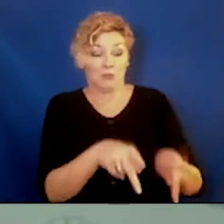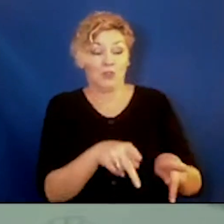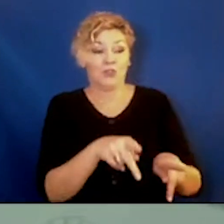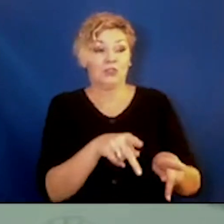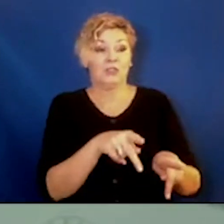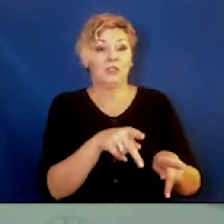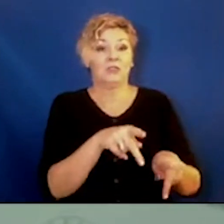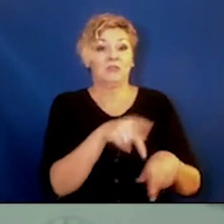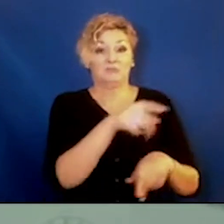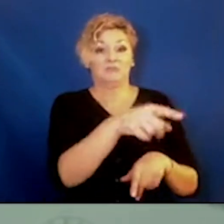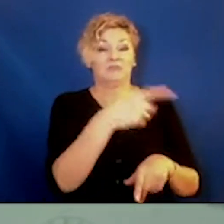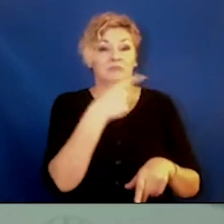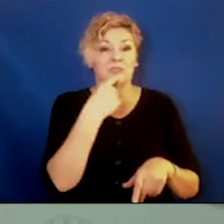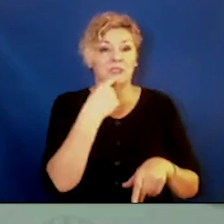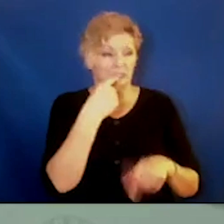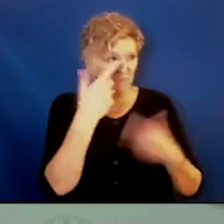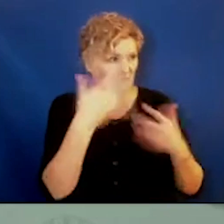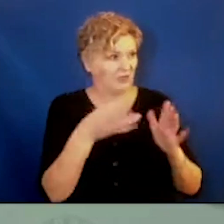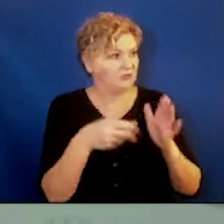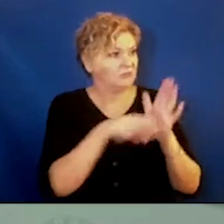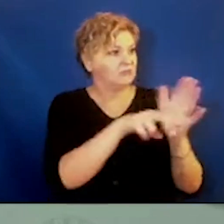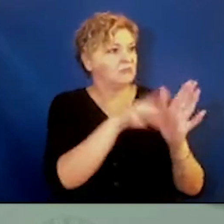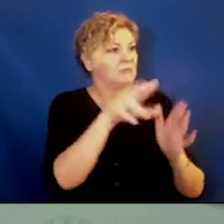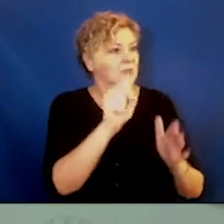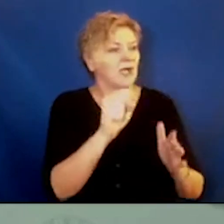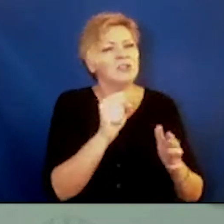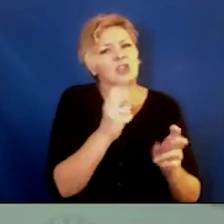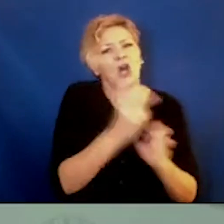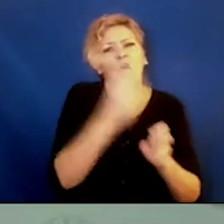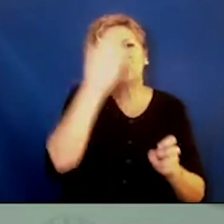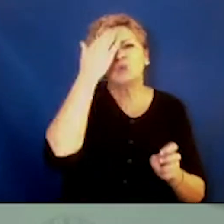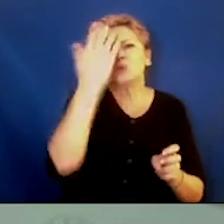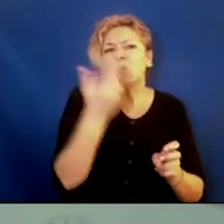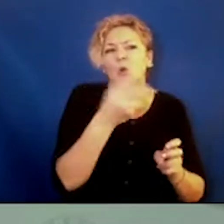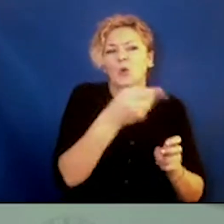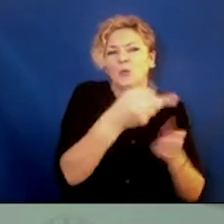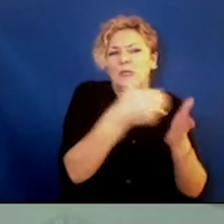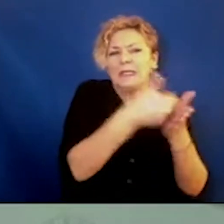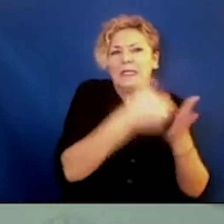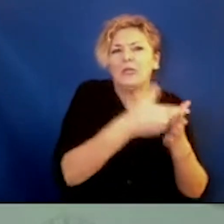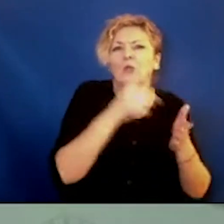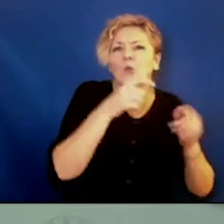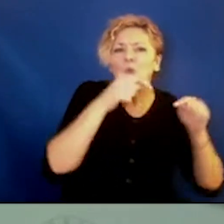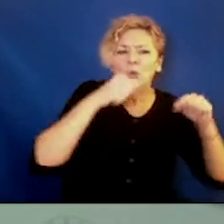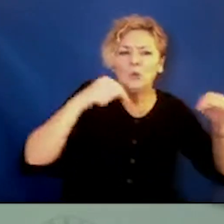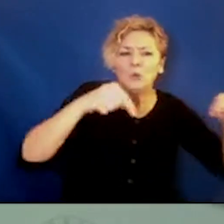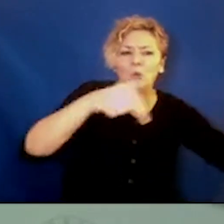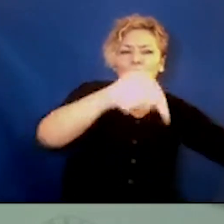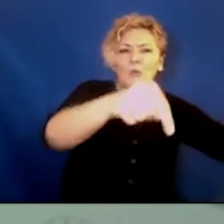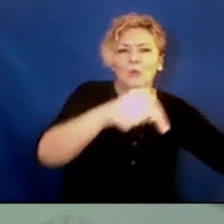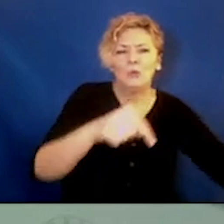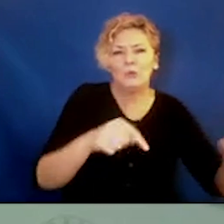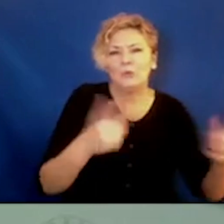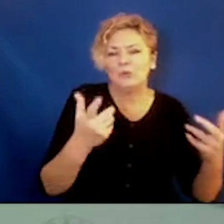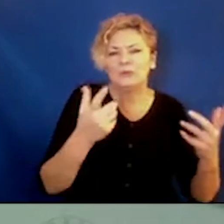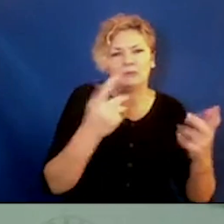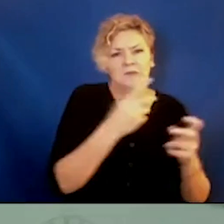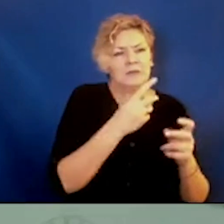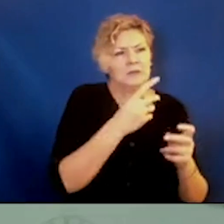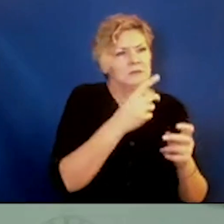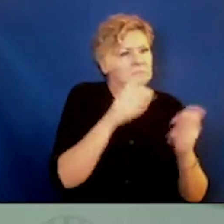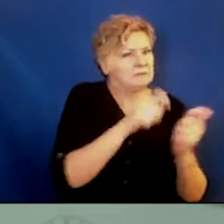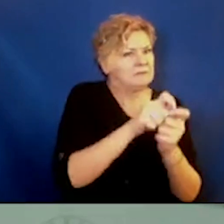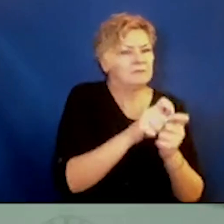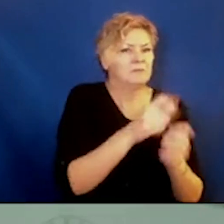BC Transit, and when we actually do contact tracing for COVID-19, we're looking at where people have been in the